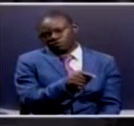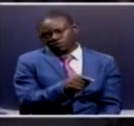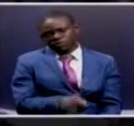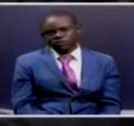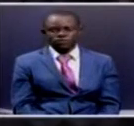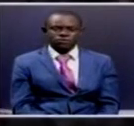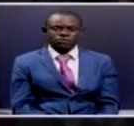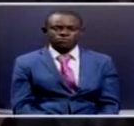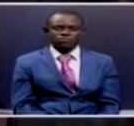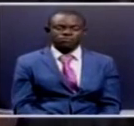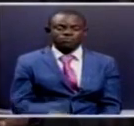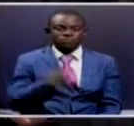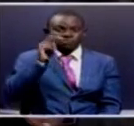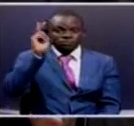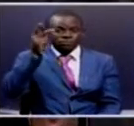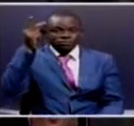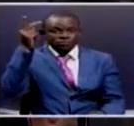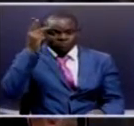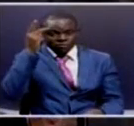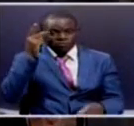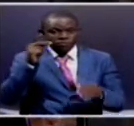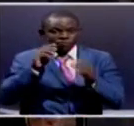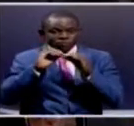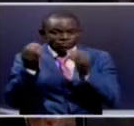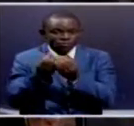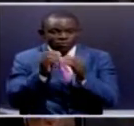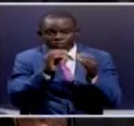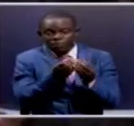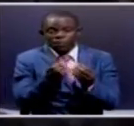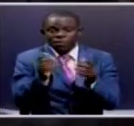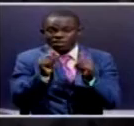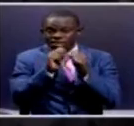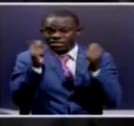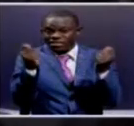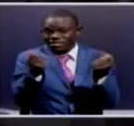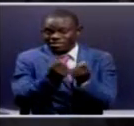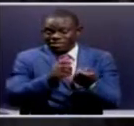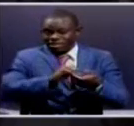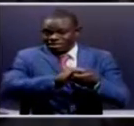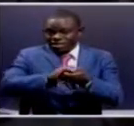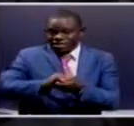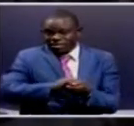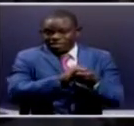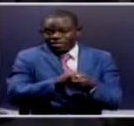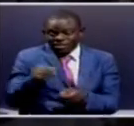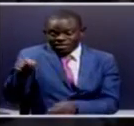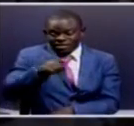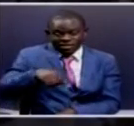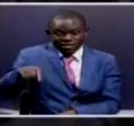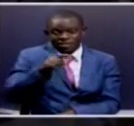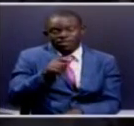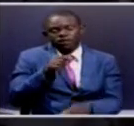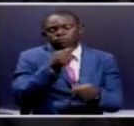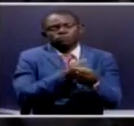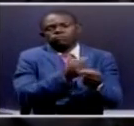alliance has always been with the church over this matter in terms of running away from the Siavonga